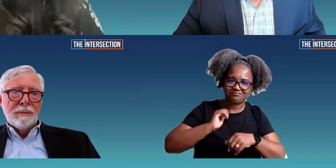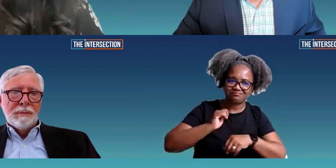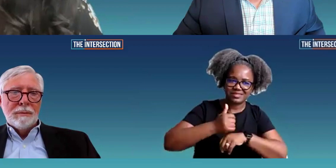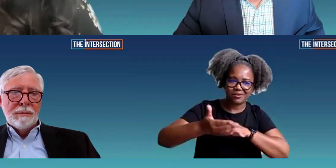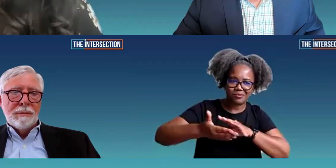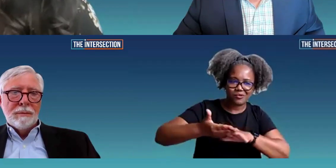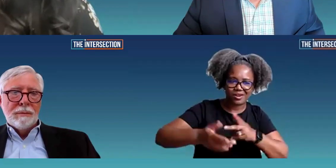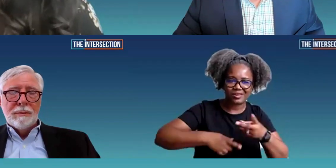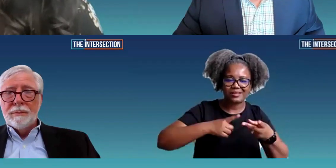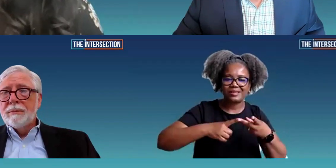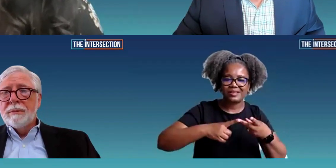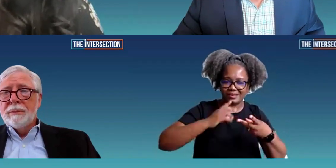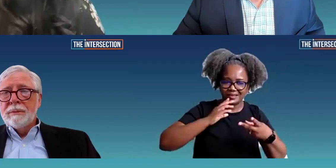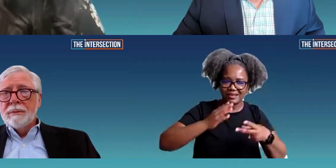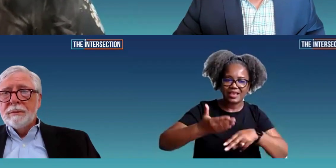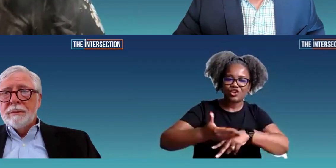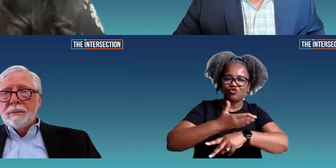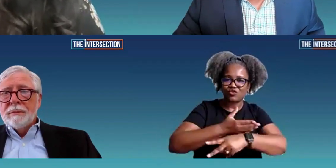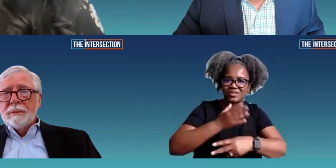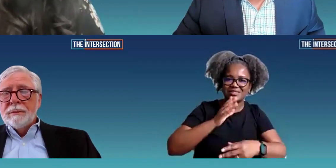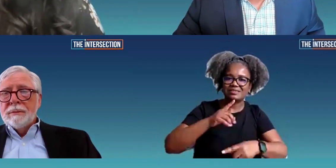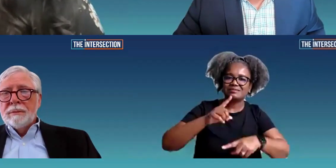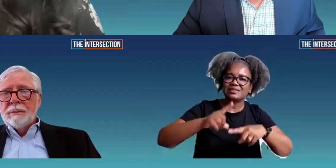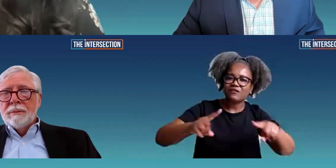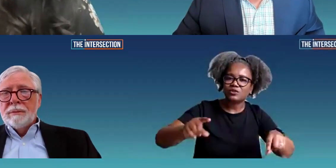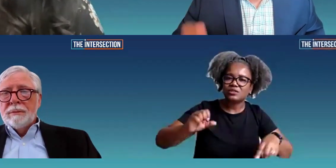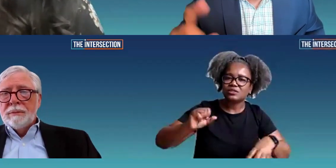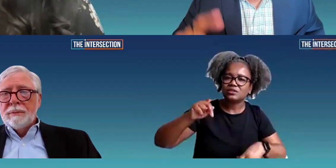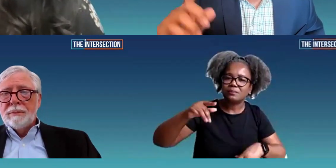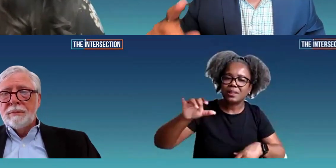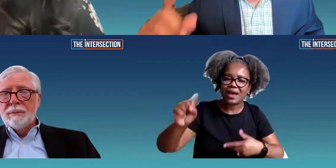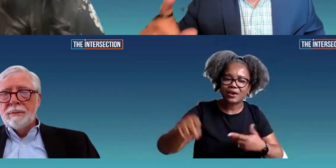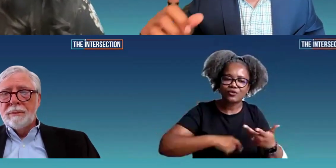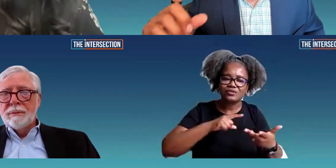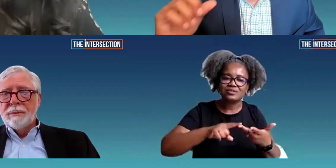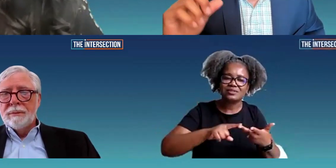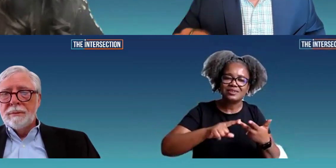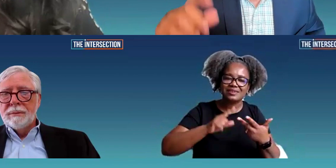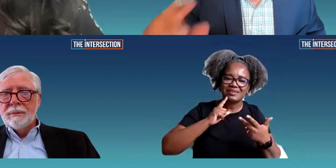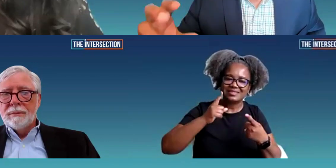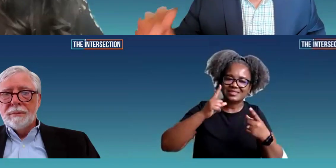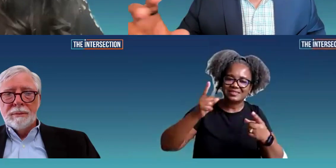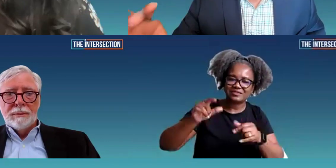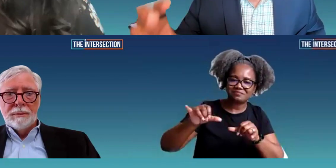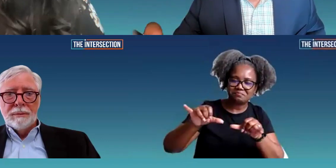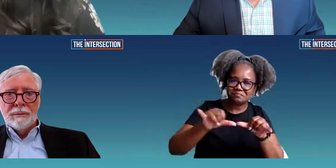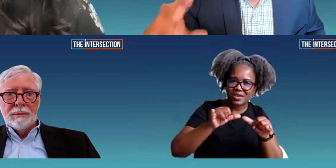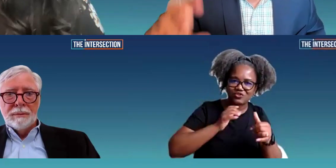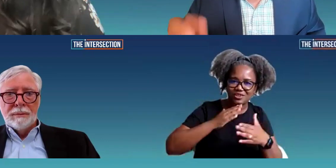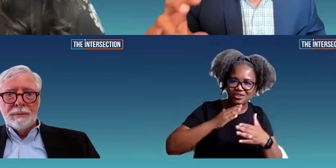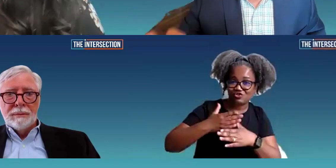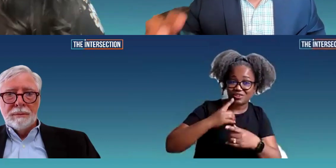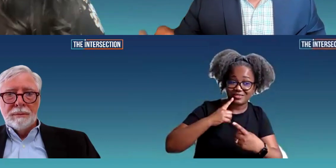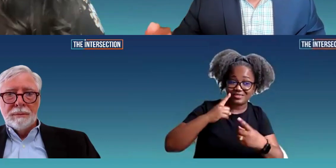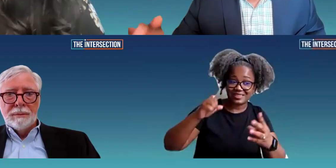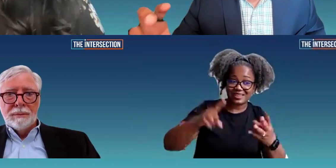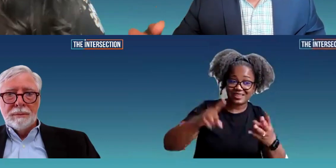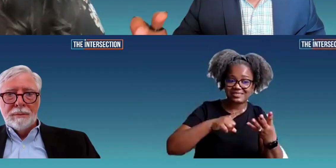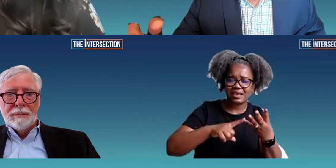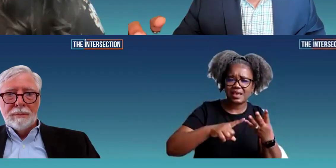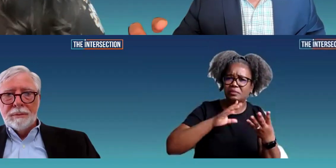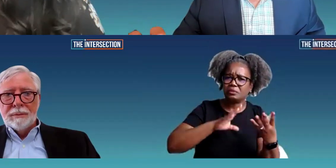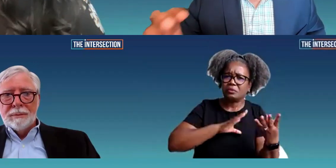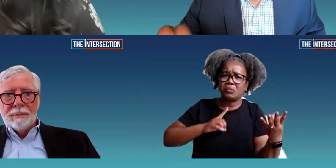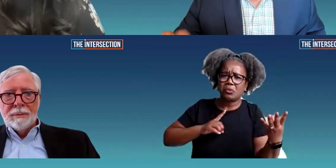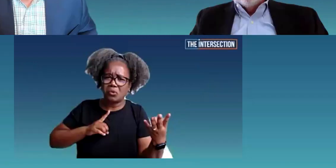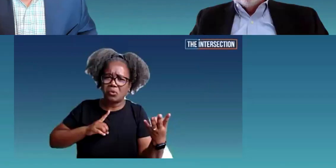and successes, and how do you engage a board? So if you know someone who would be a good speaker to talk about any of these